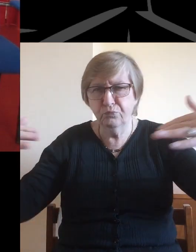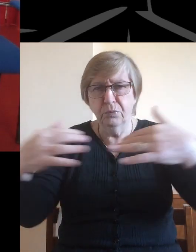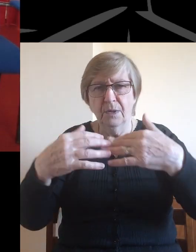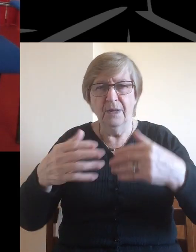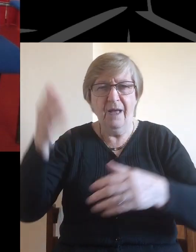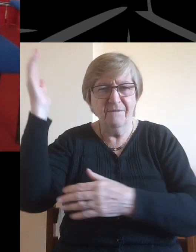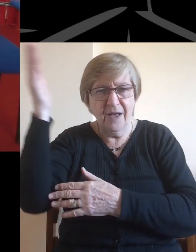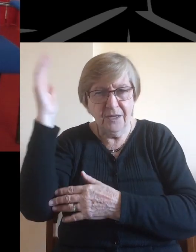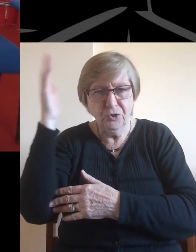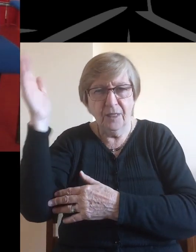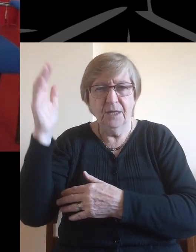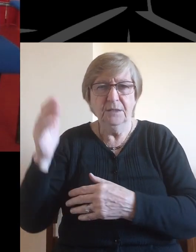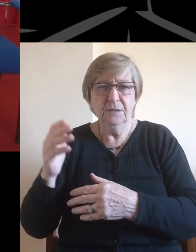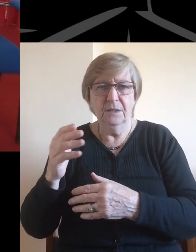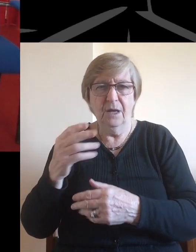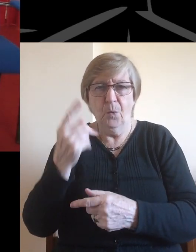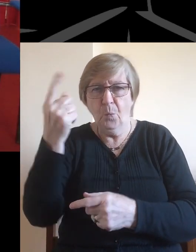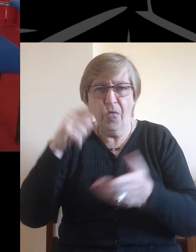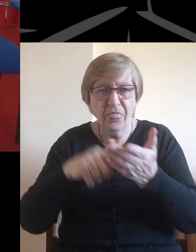night.